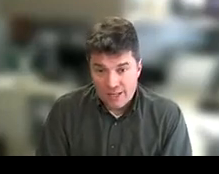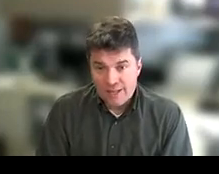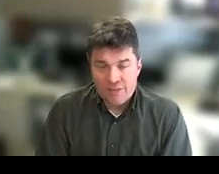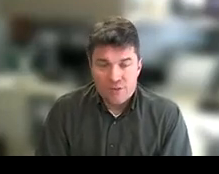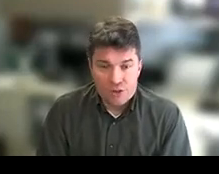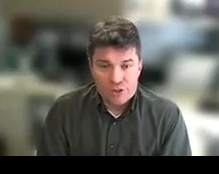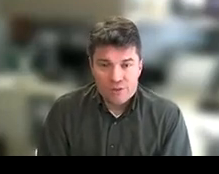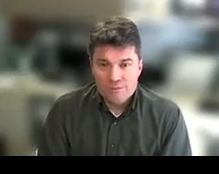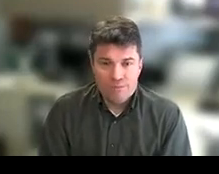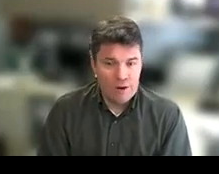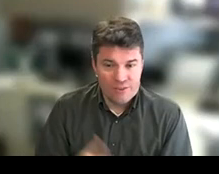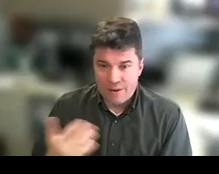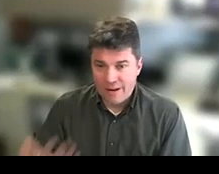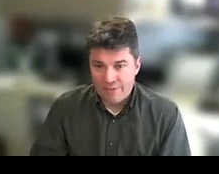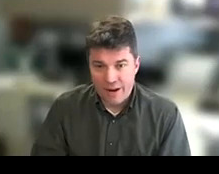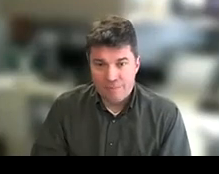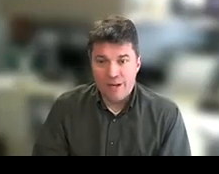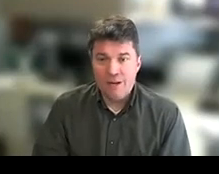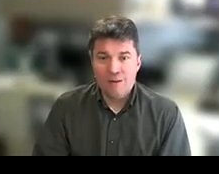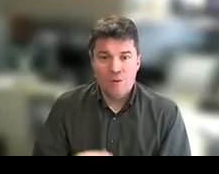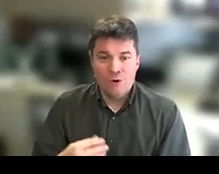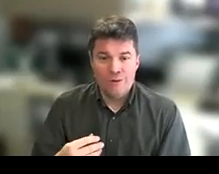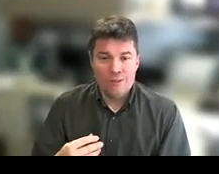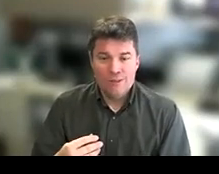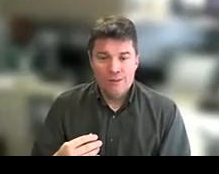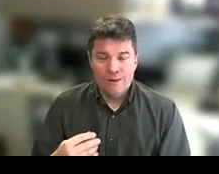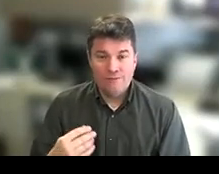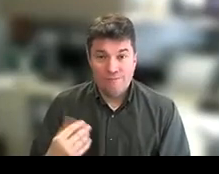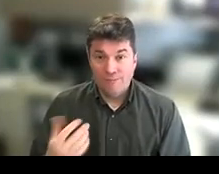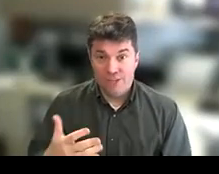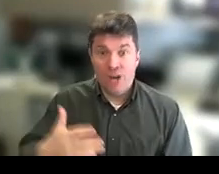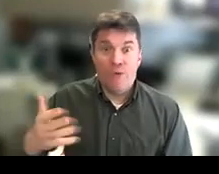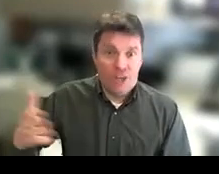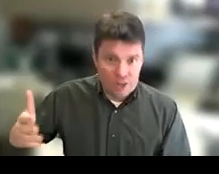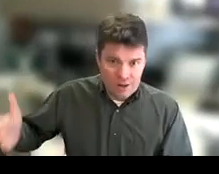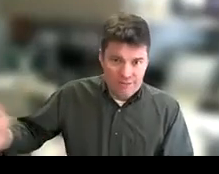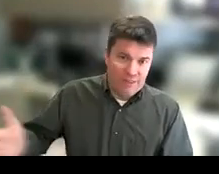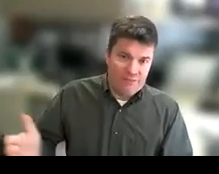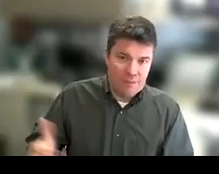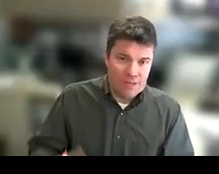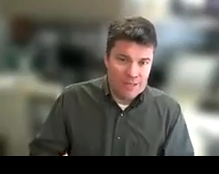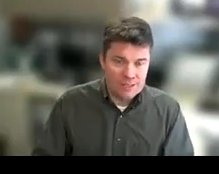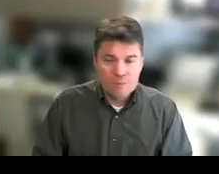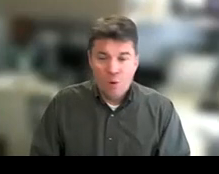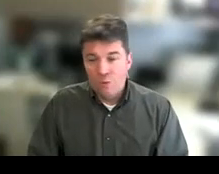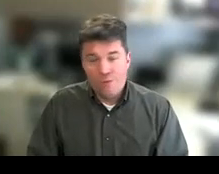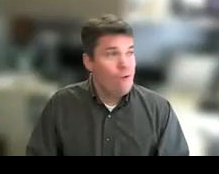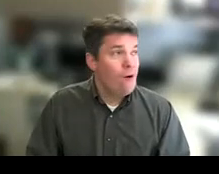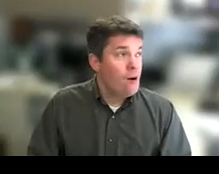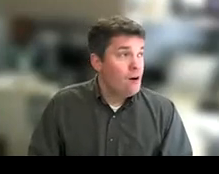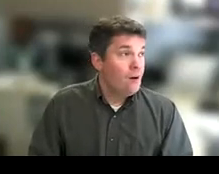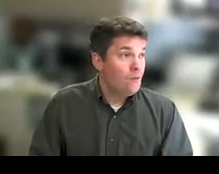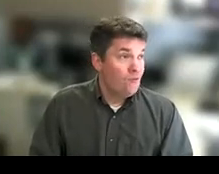likely raised in a deaf culture, probably from a deaf family or a generation of deaf families.